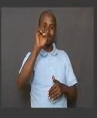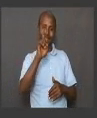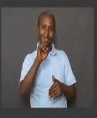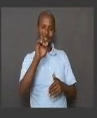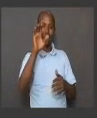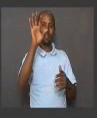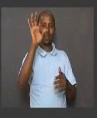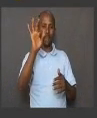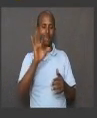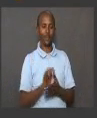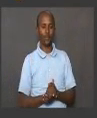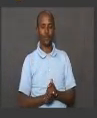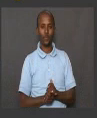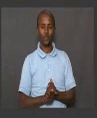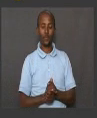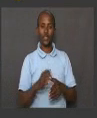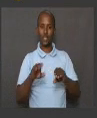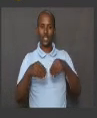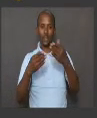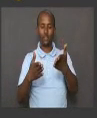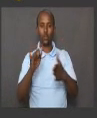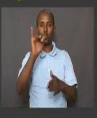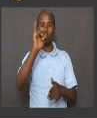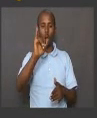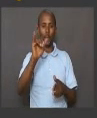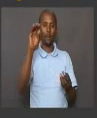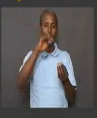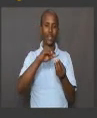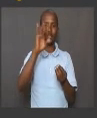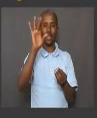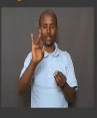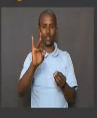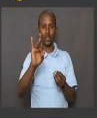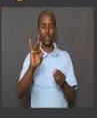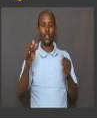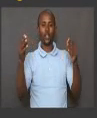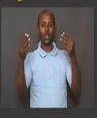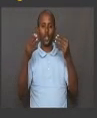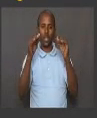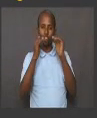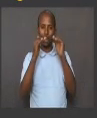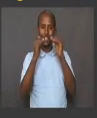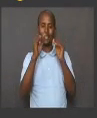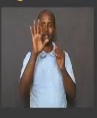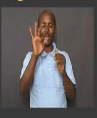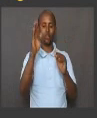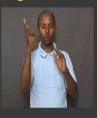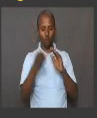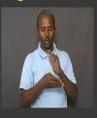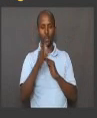9. This gives us y plus 8 equals 9